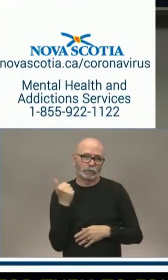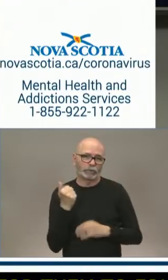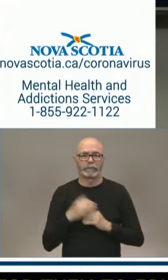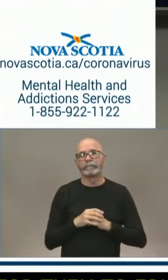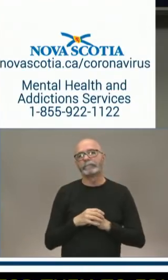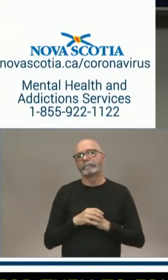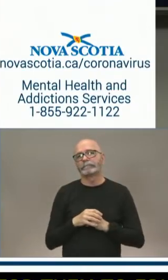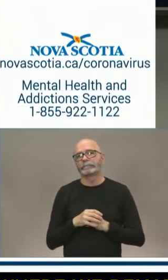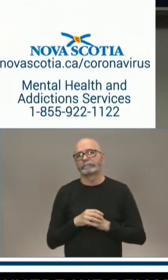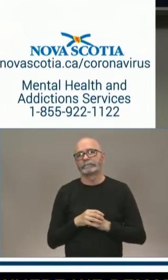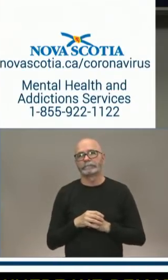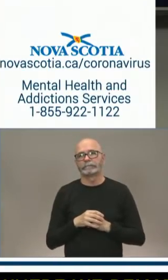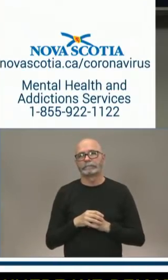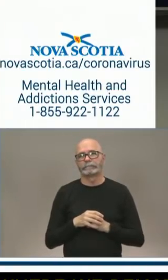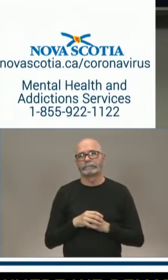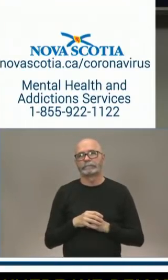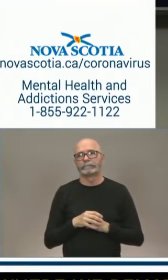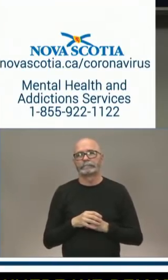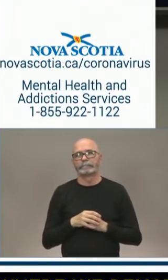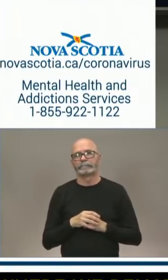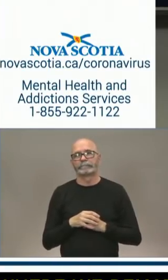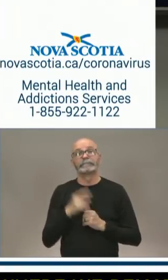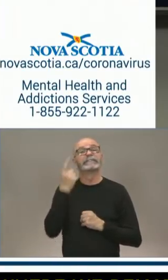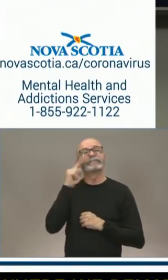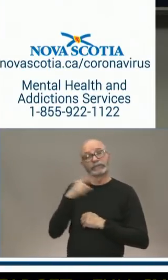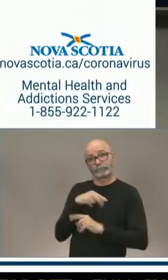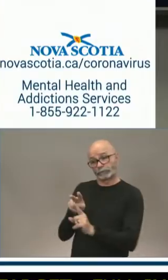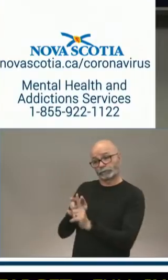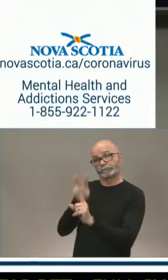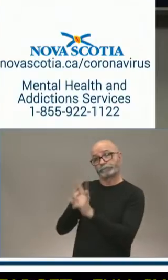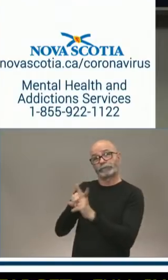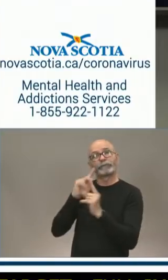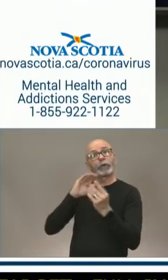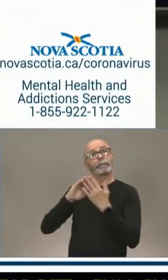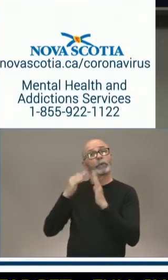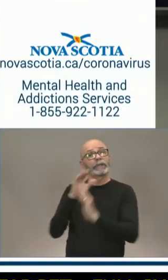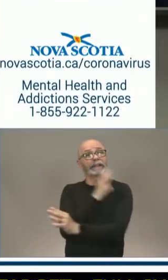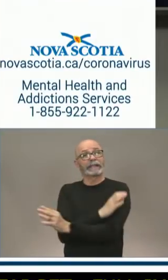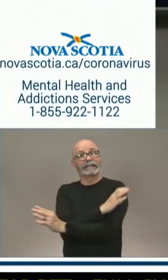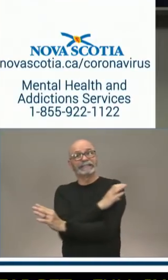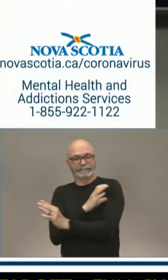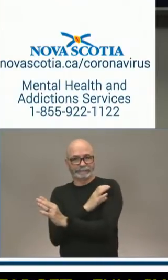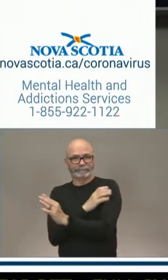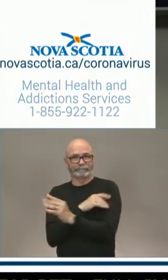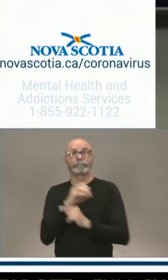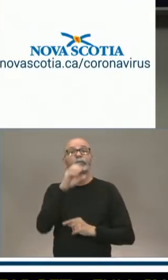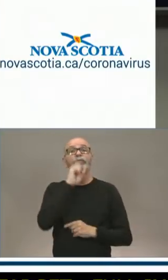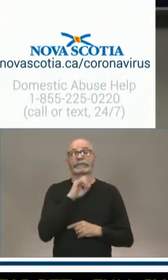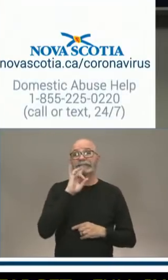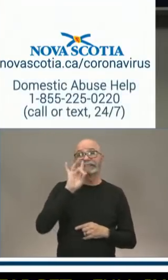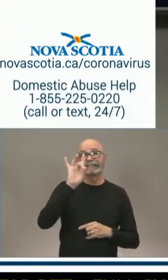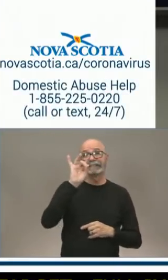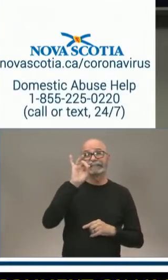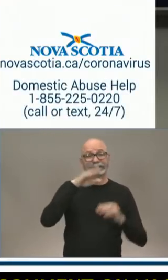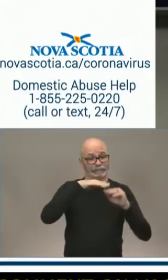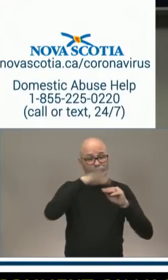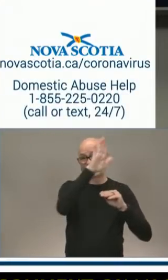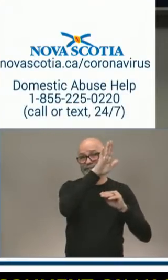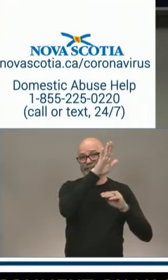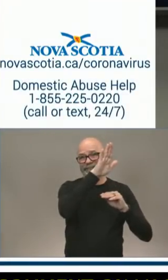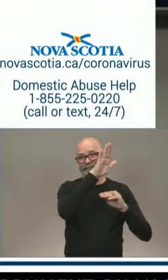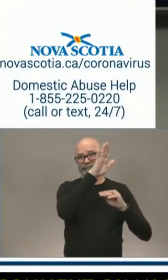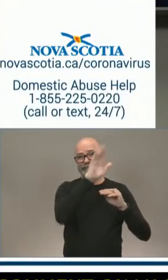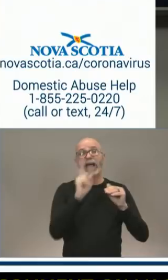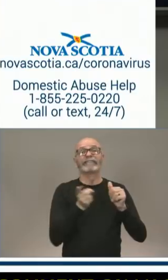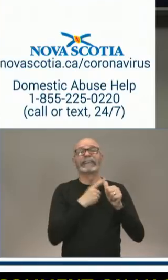is about the booking appointments for community clinics for starting with Nova Scotians over the age of 80. Monday was not a good day for anyone